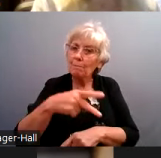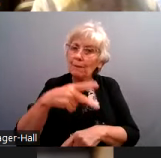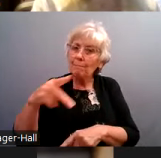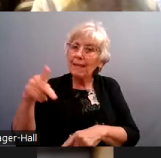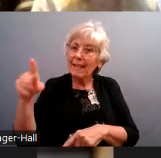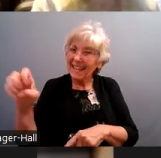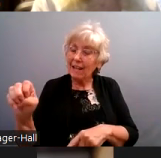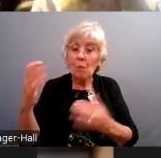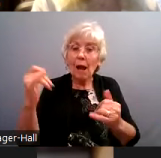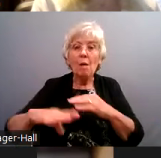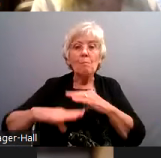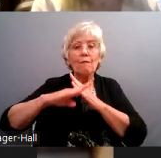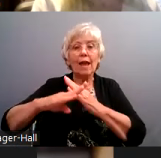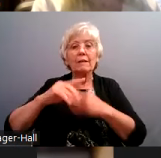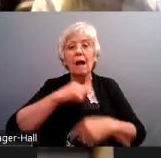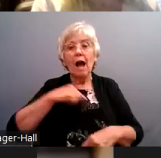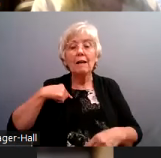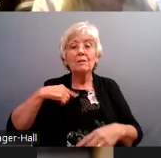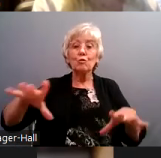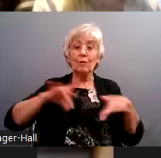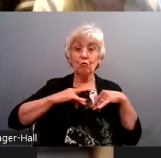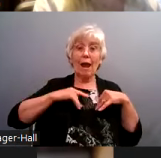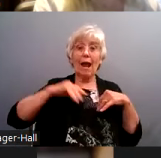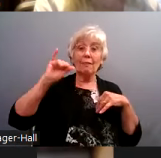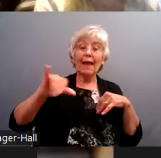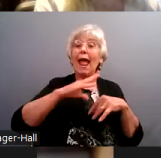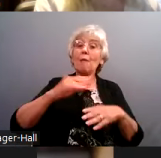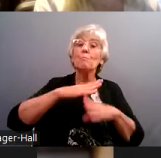also from spreading it.